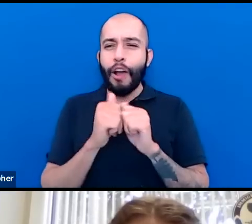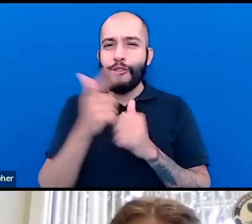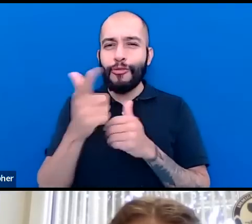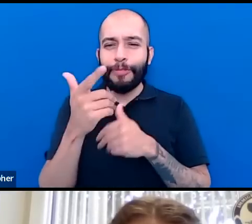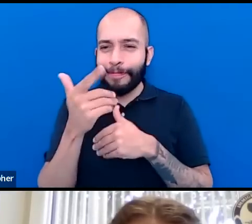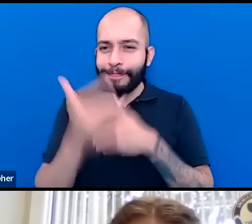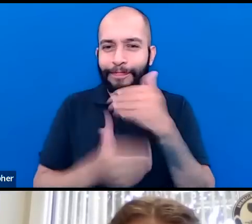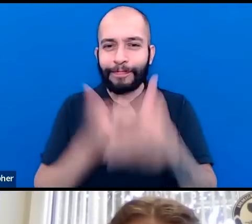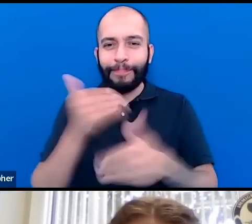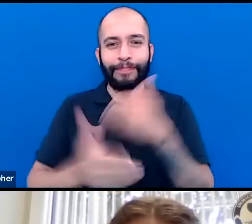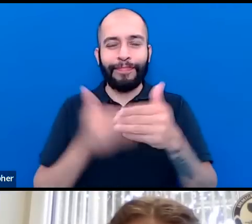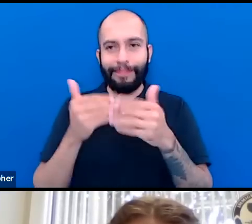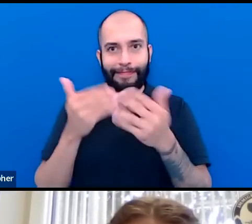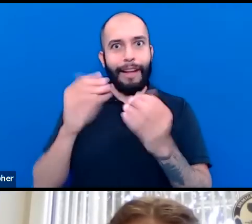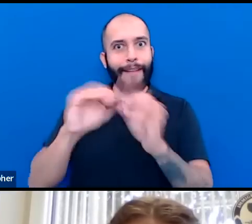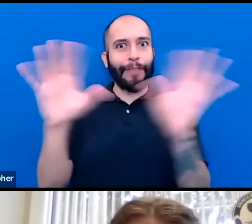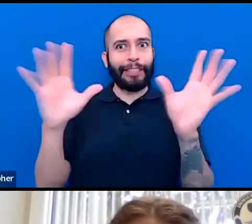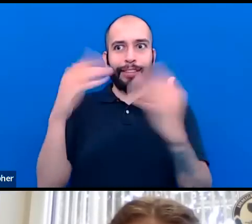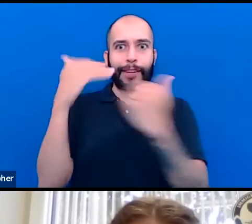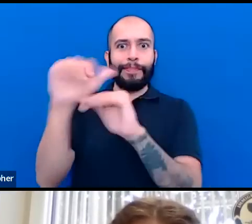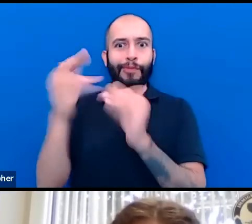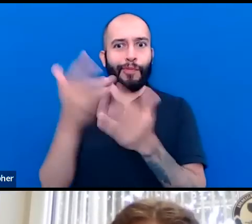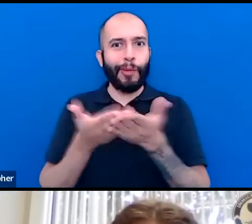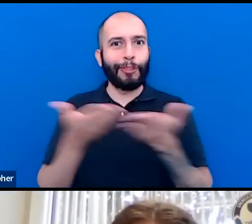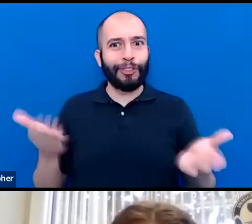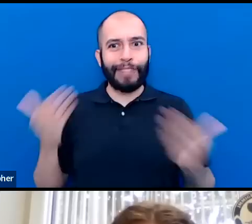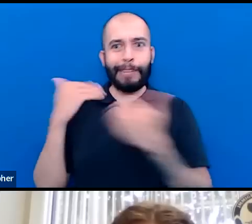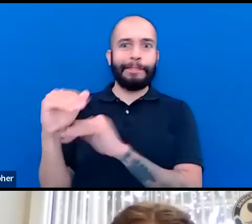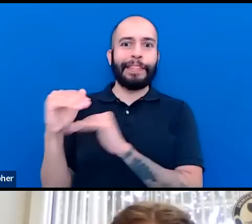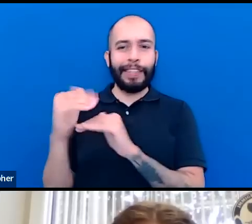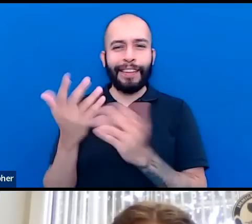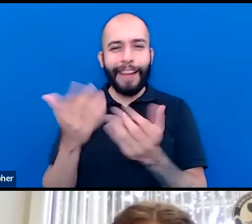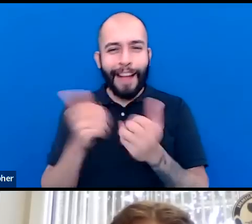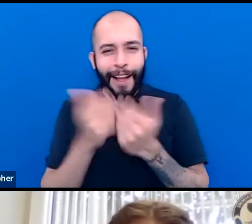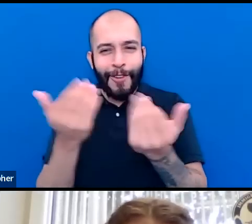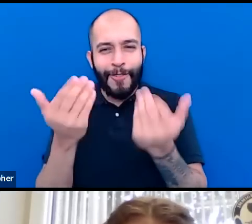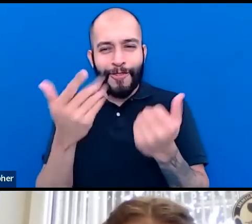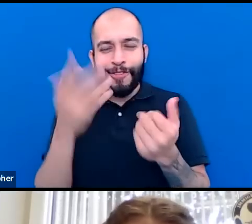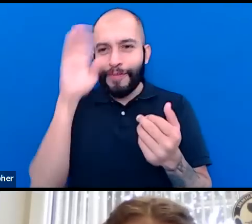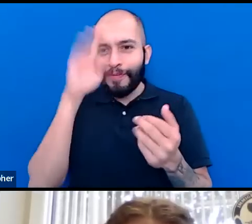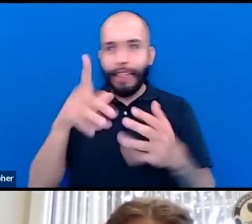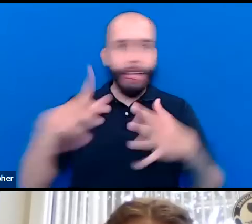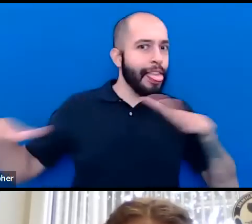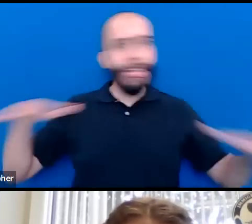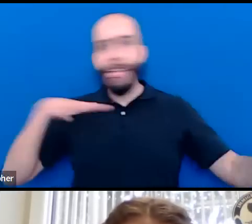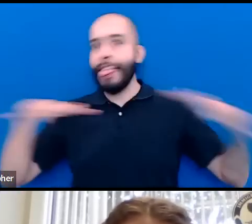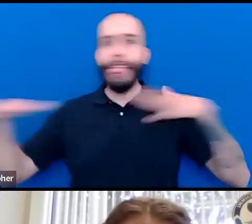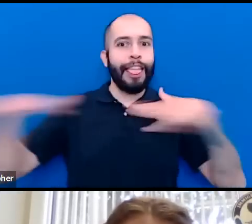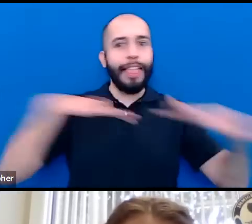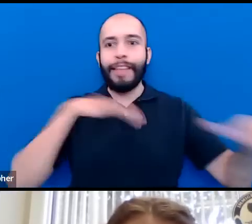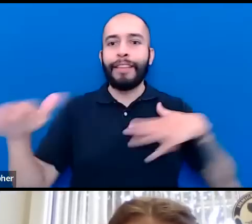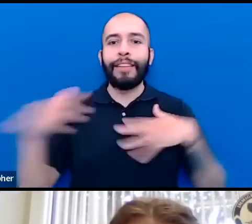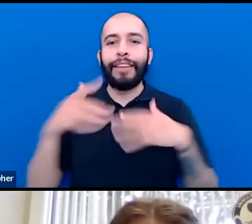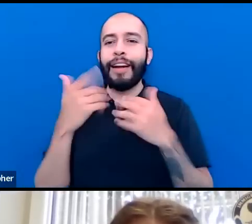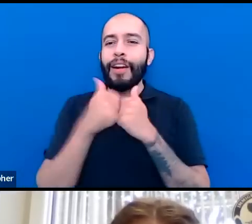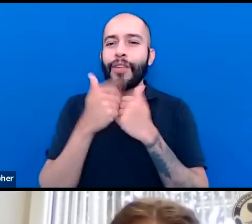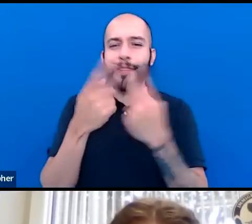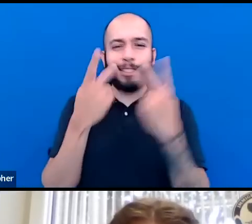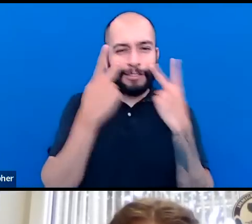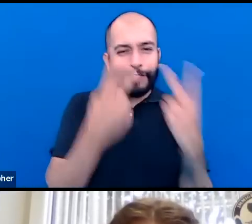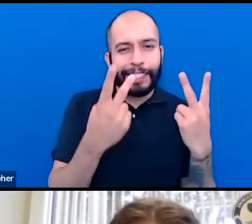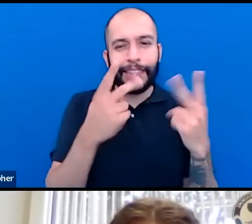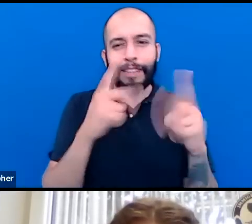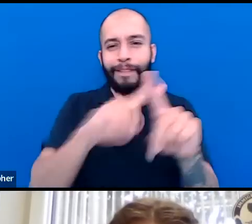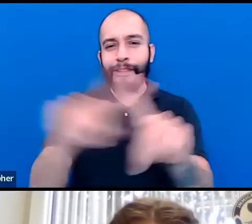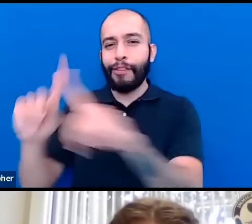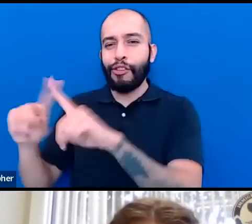How do you go about seeing that those cultures get built in other warehouses? Where do you start? Where do you go? Yeah,